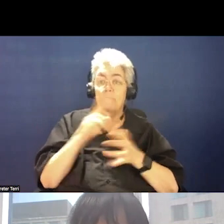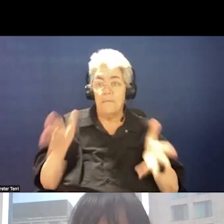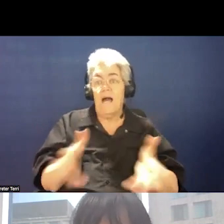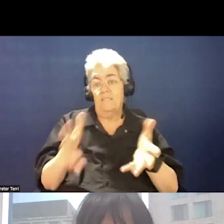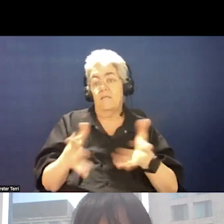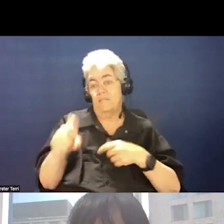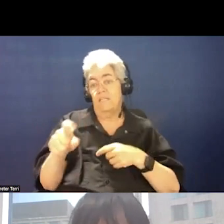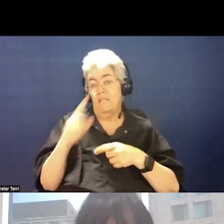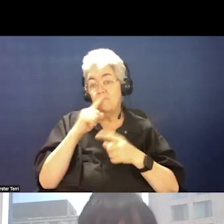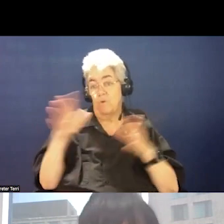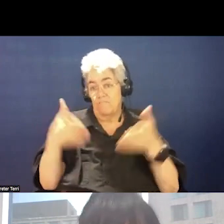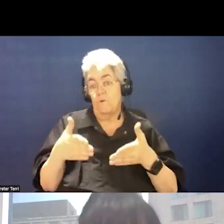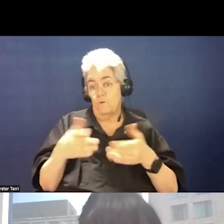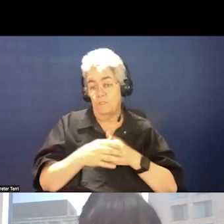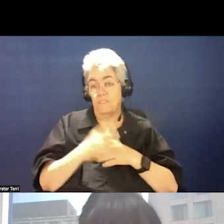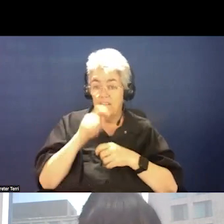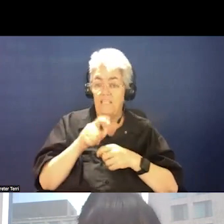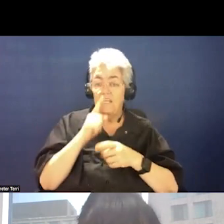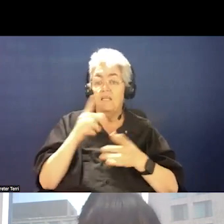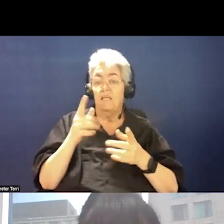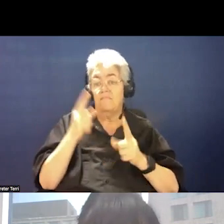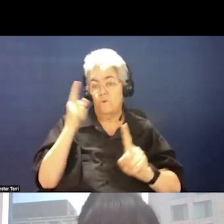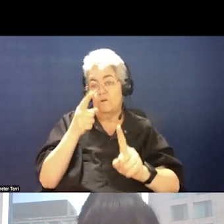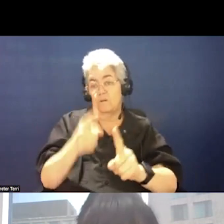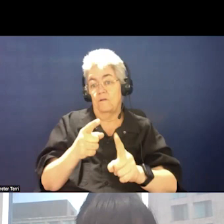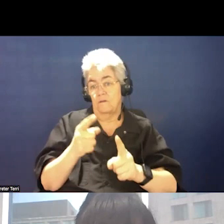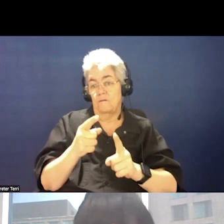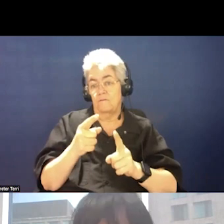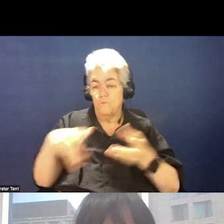for that expansion of